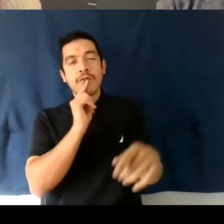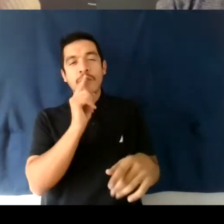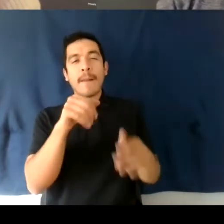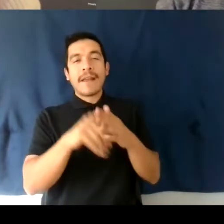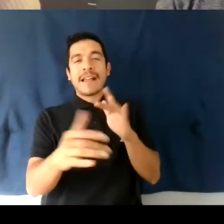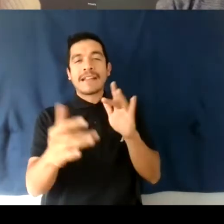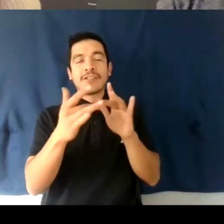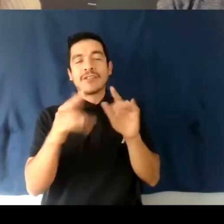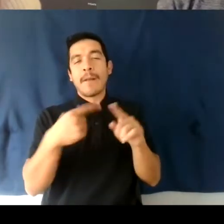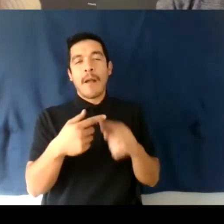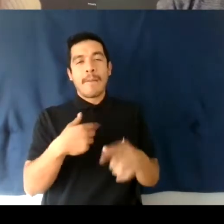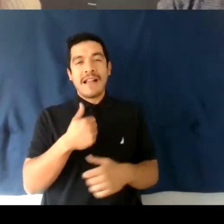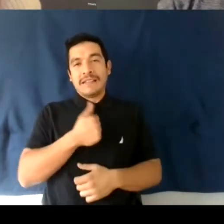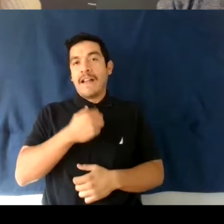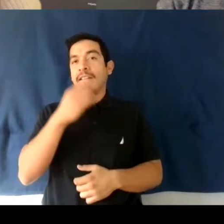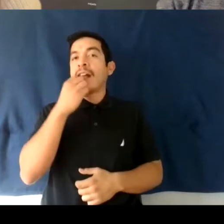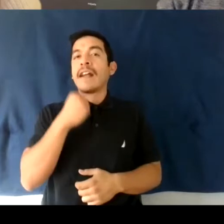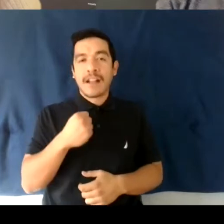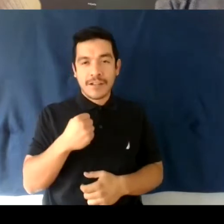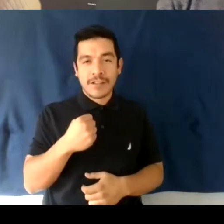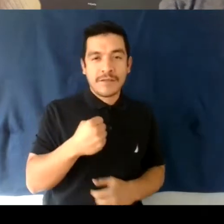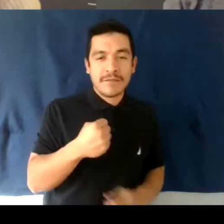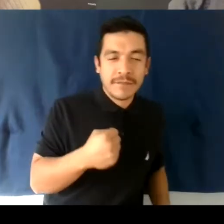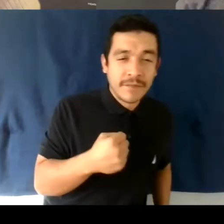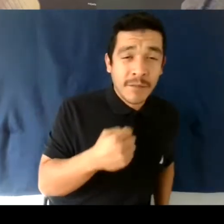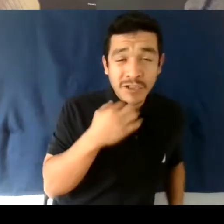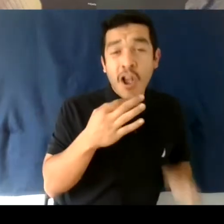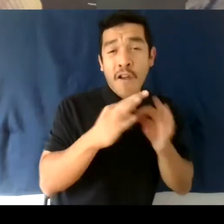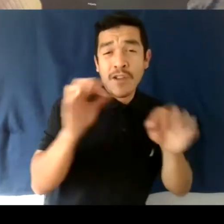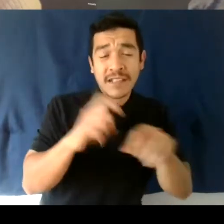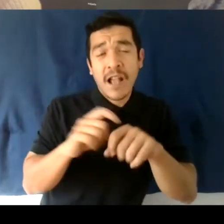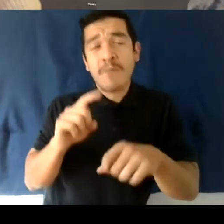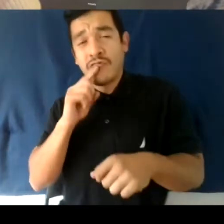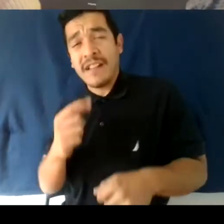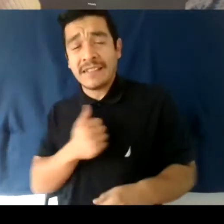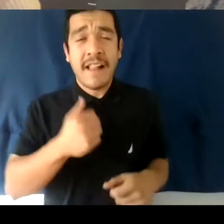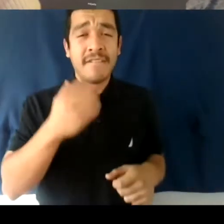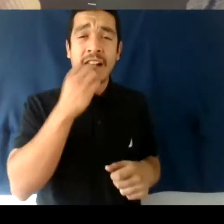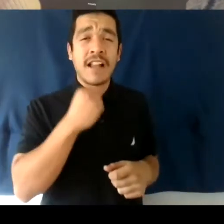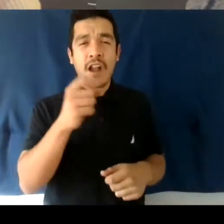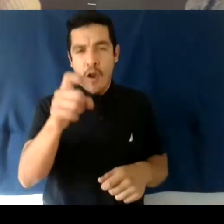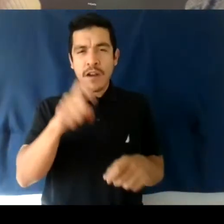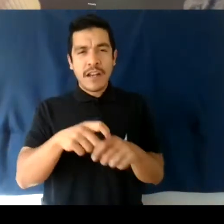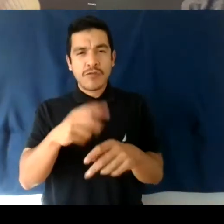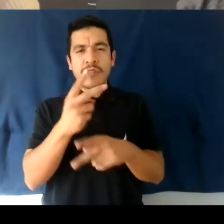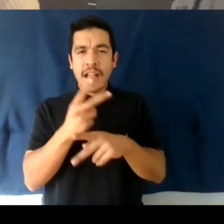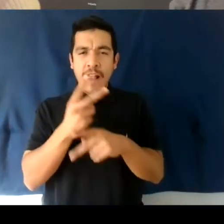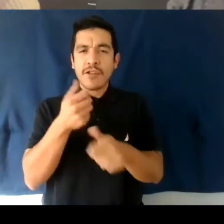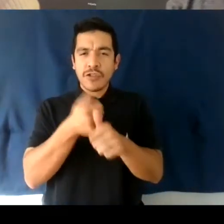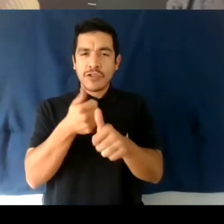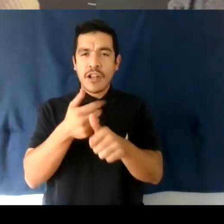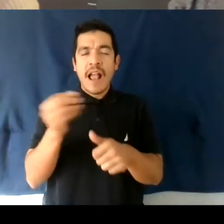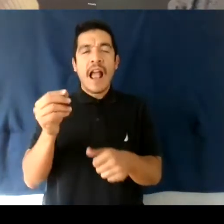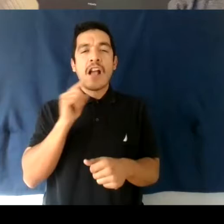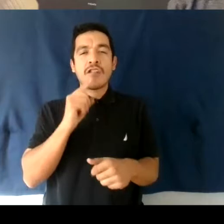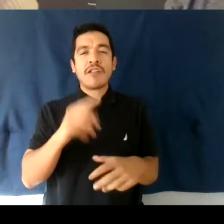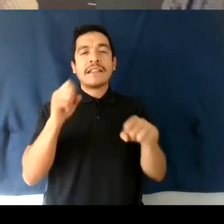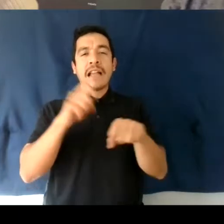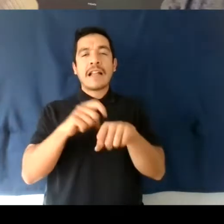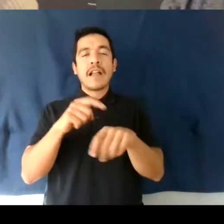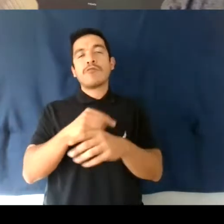like self-care, which like free time is self-care. Like you need to take time to just kind of unwind and